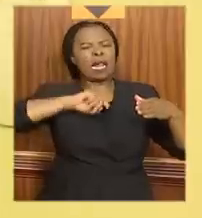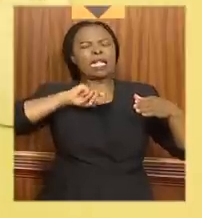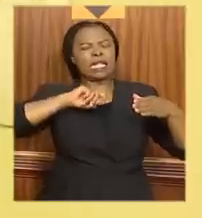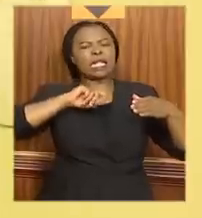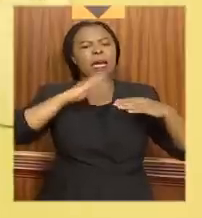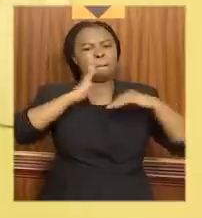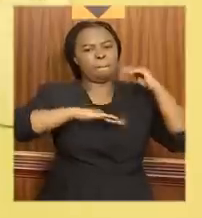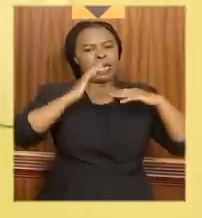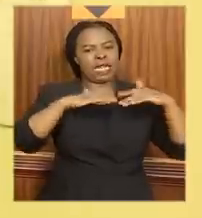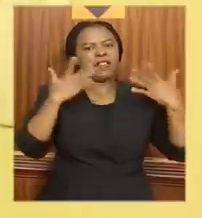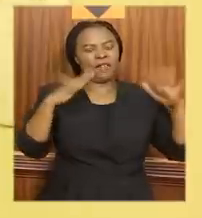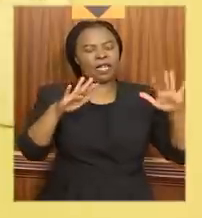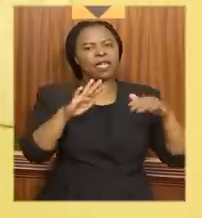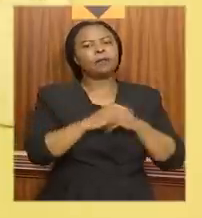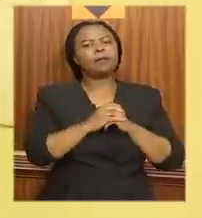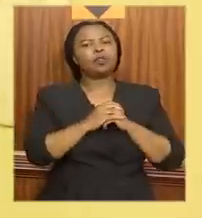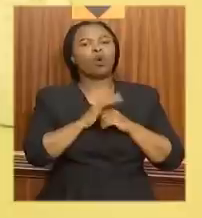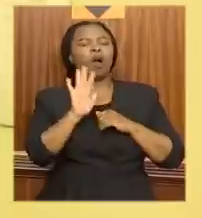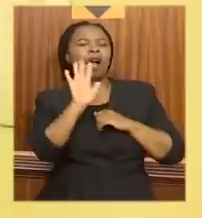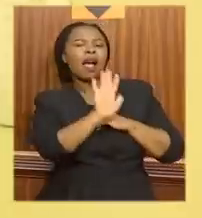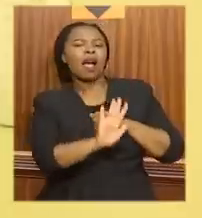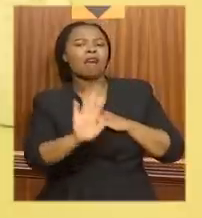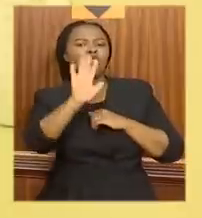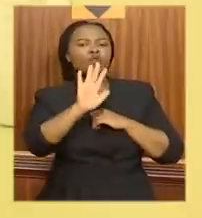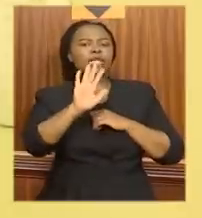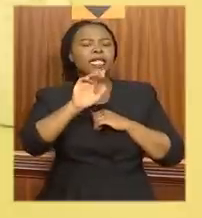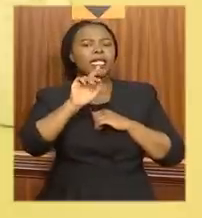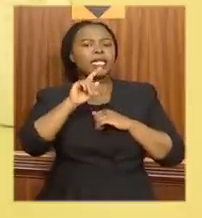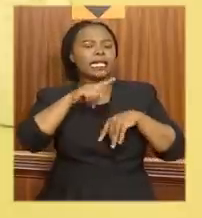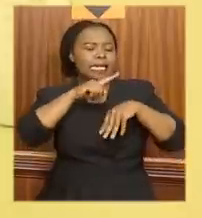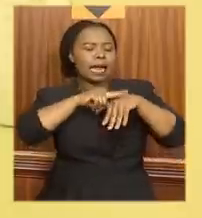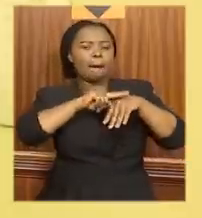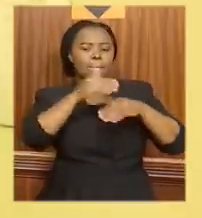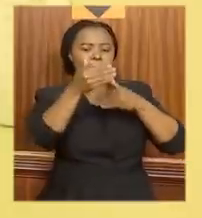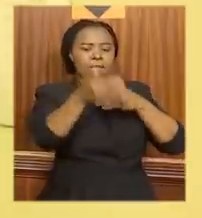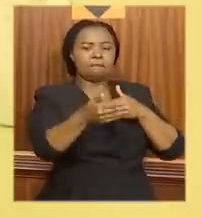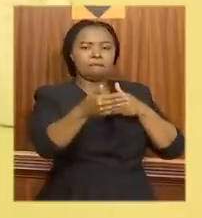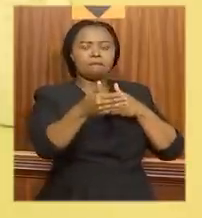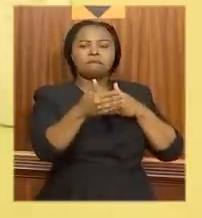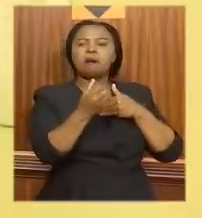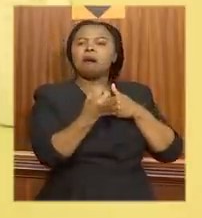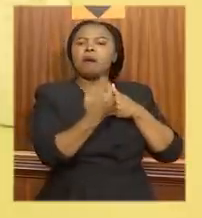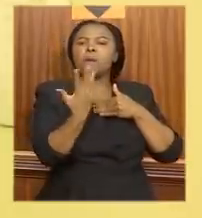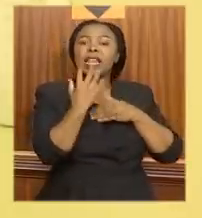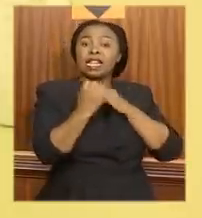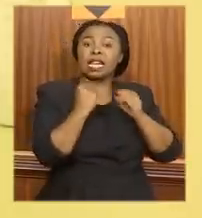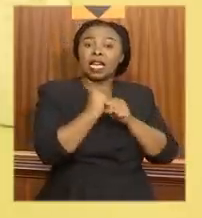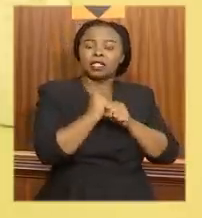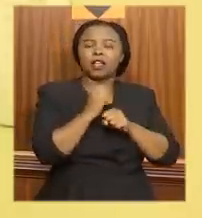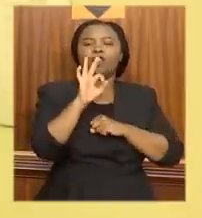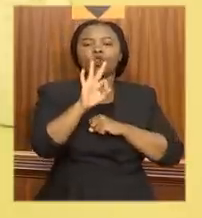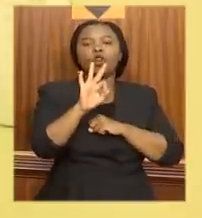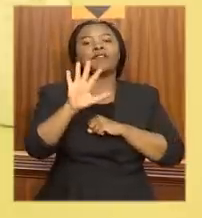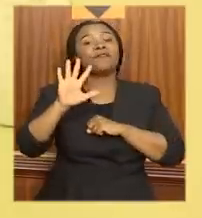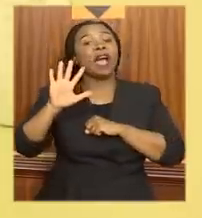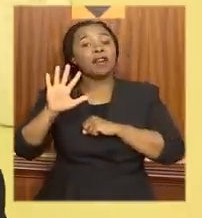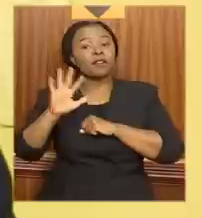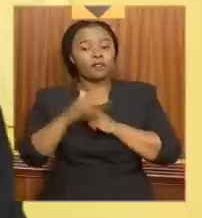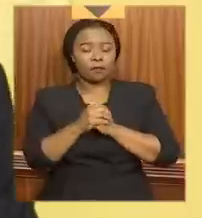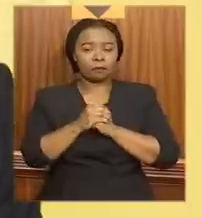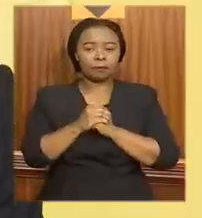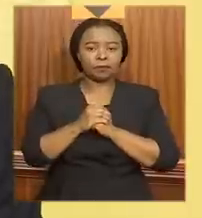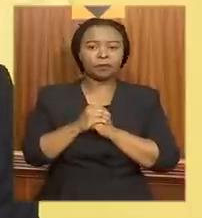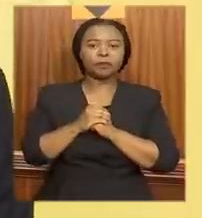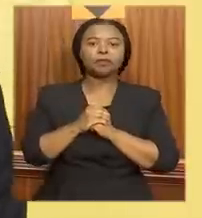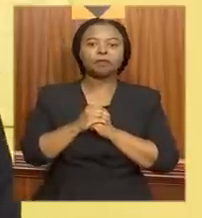The average age of Eskom's power station is around 35 years. Generally,